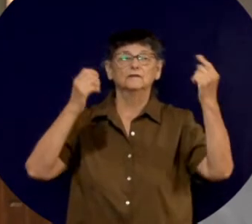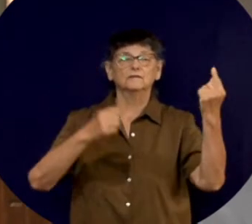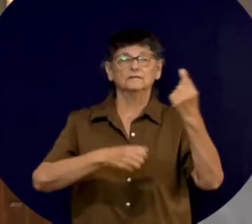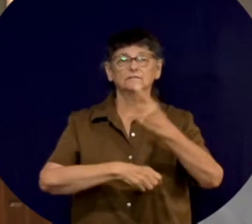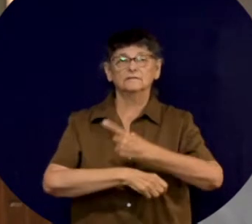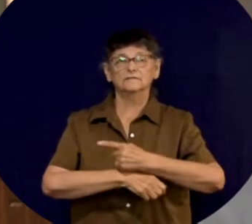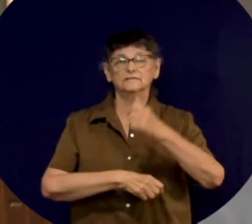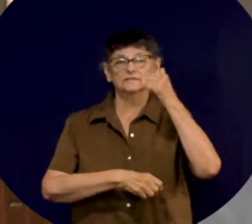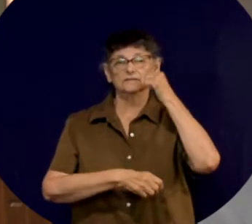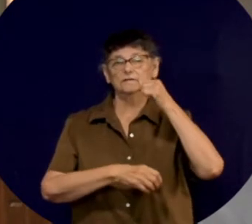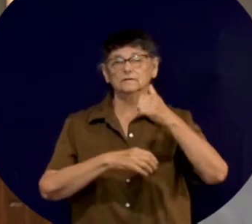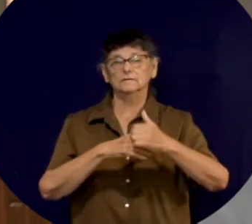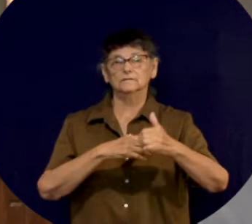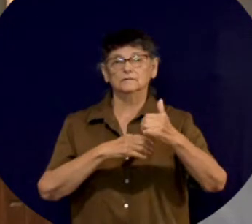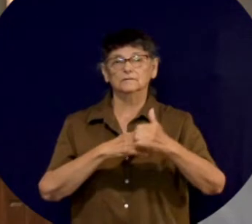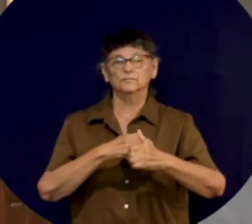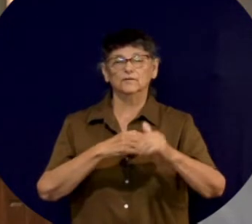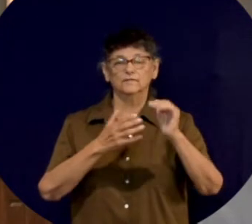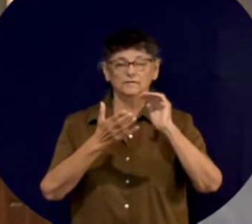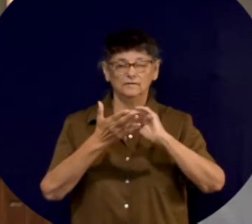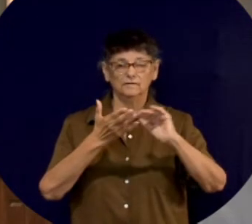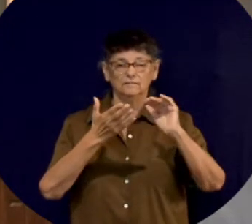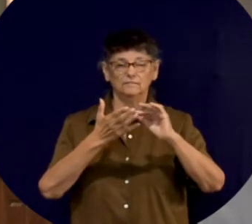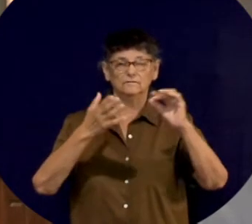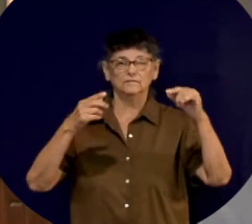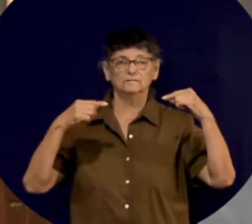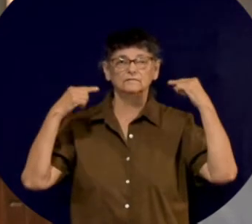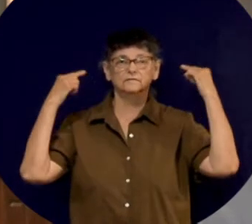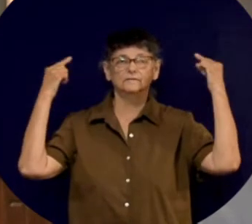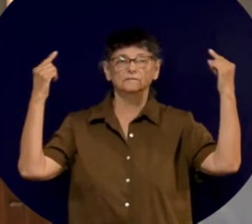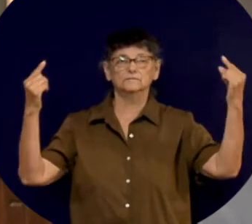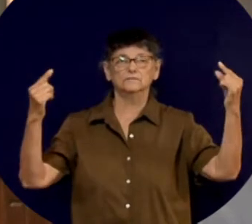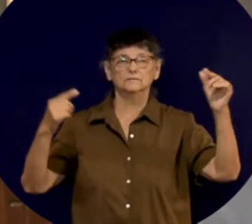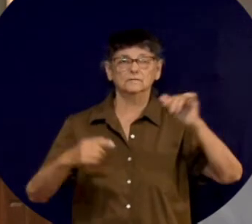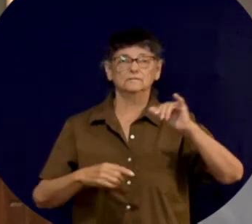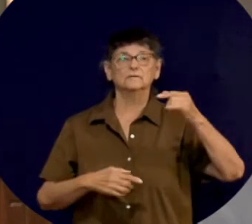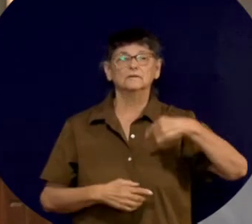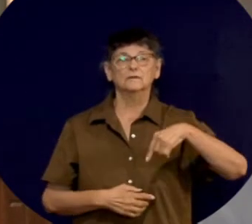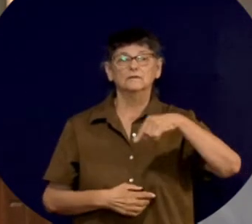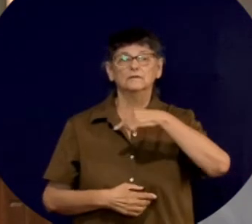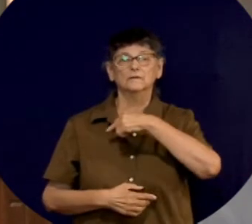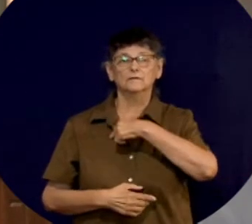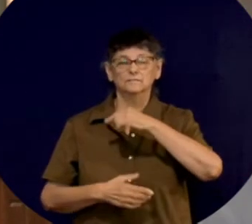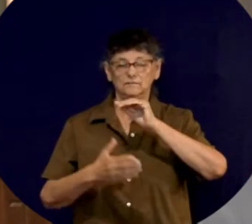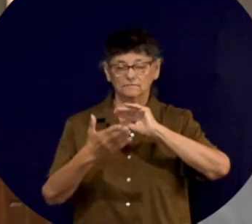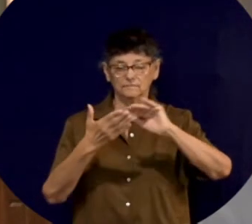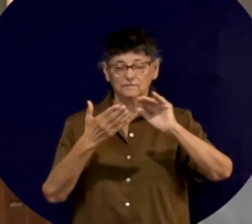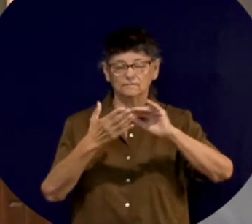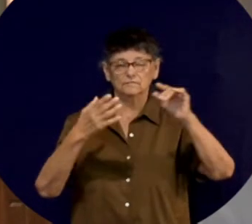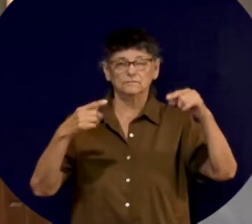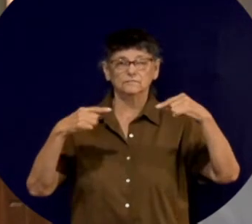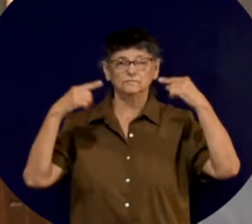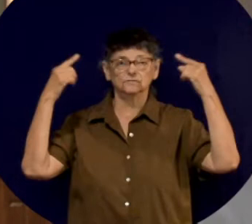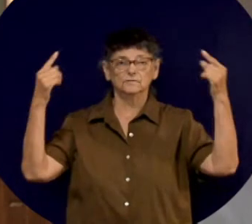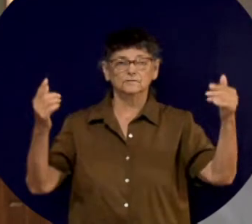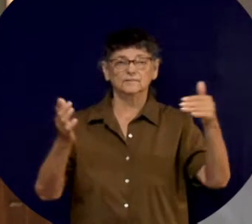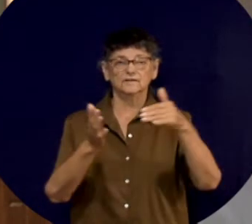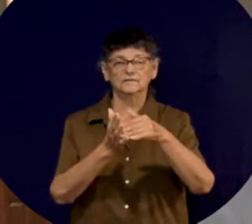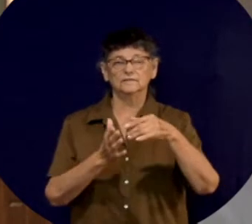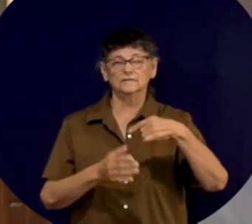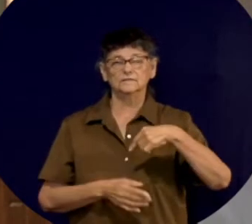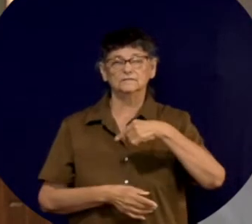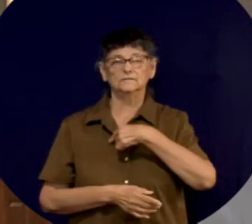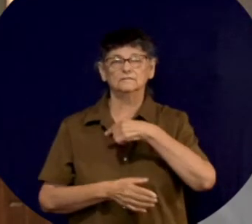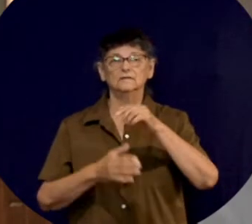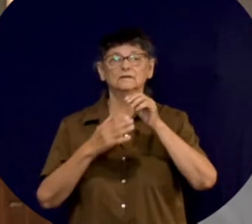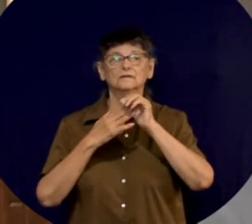heaven. Give us this day our daily bread, and forgive us our trespasses, as we forgive those who